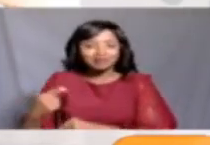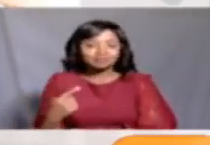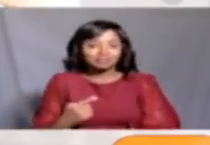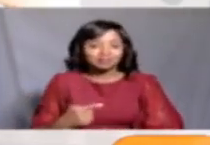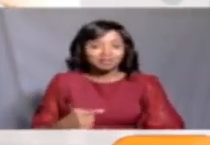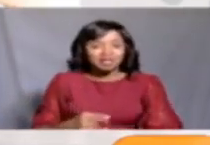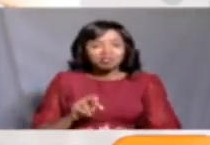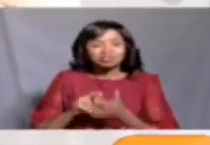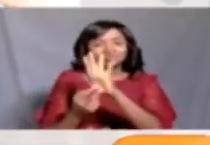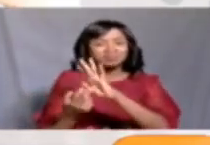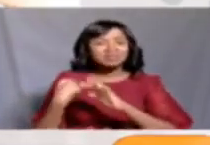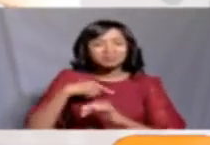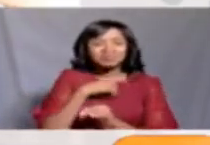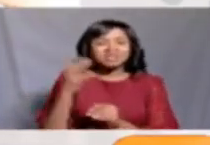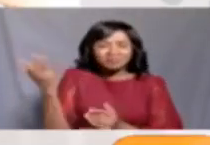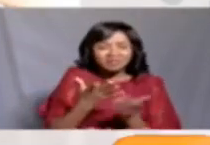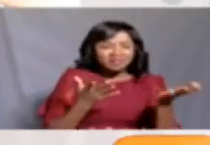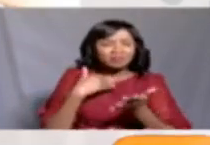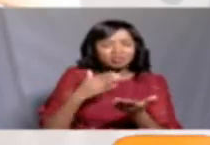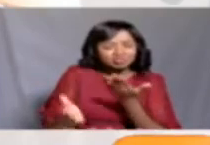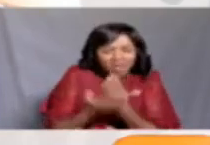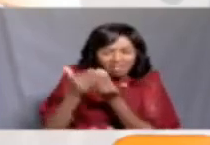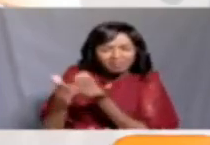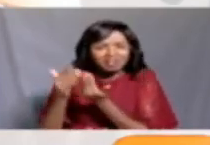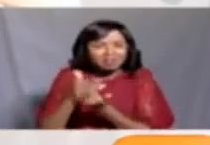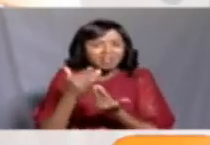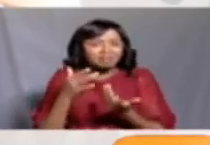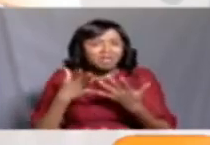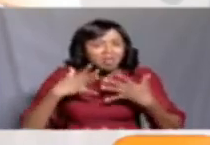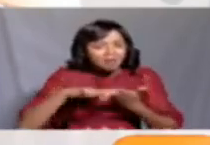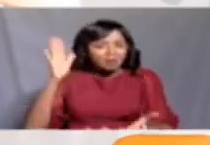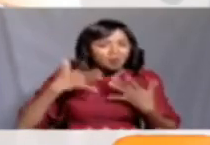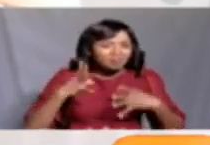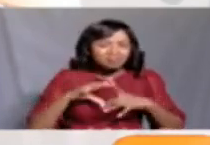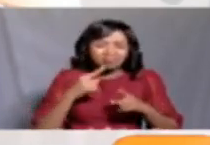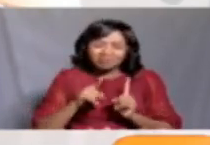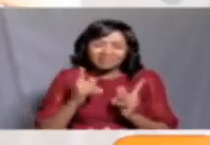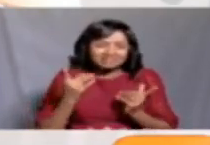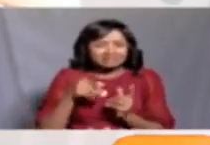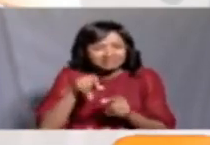them into the system to treat more people, that's not happening. That's right. Why?